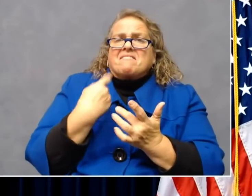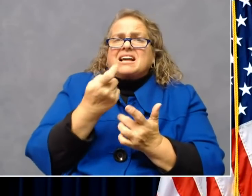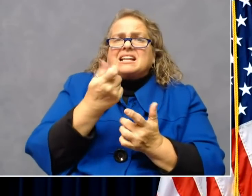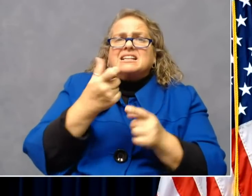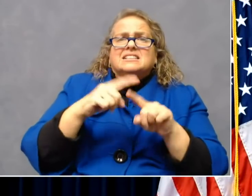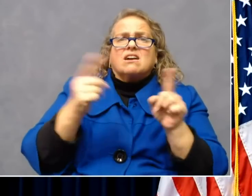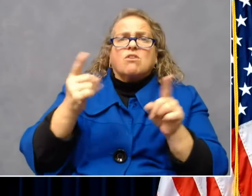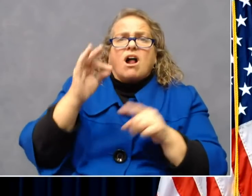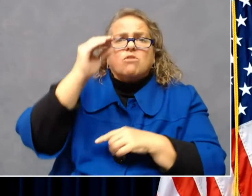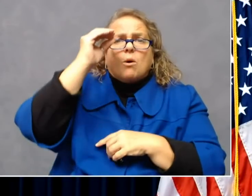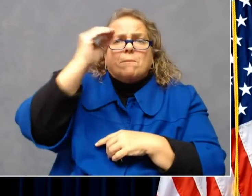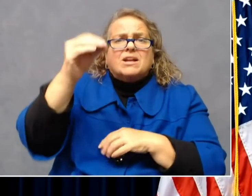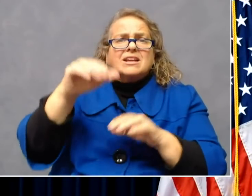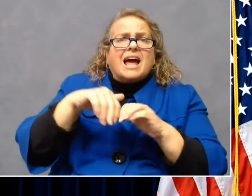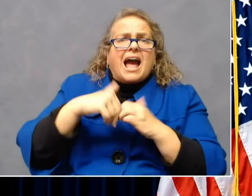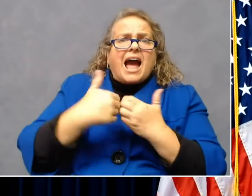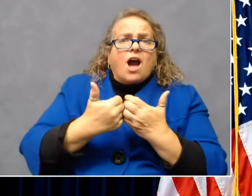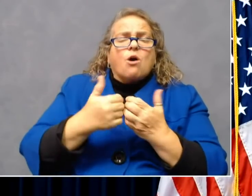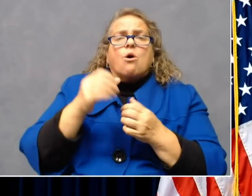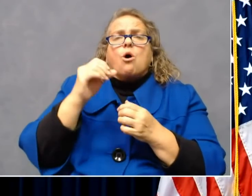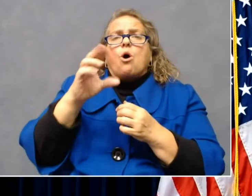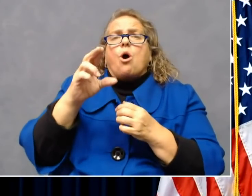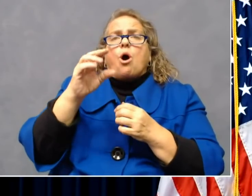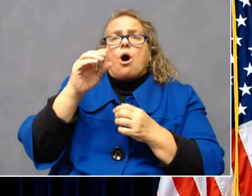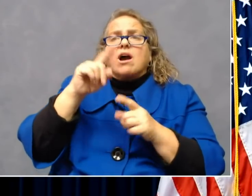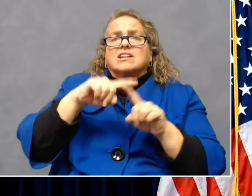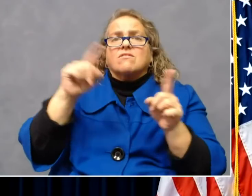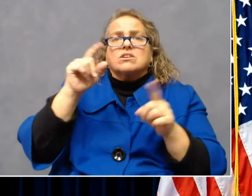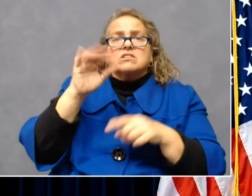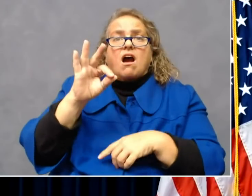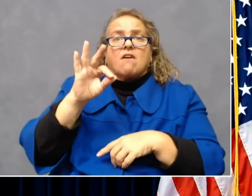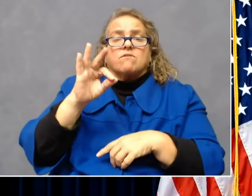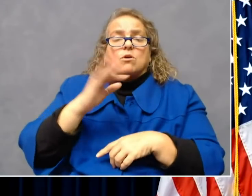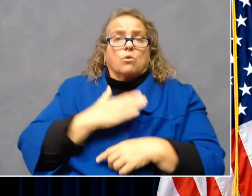or differences on willingness on steps that